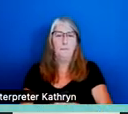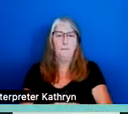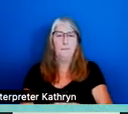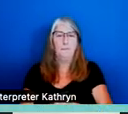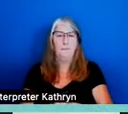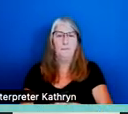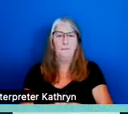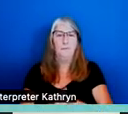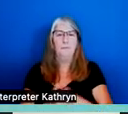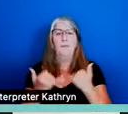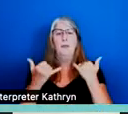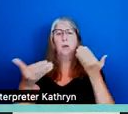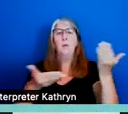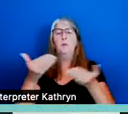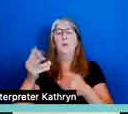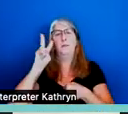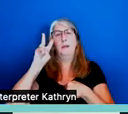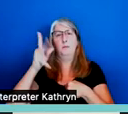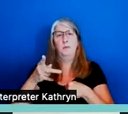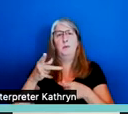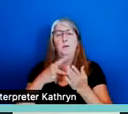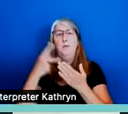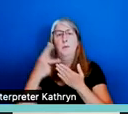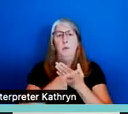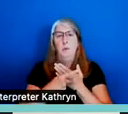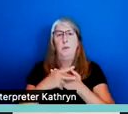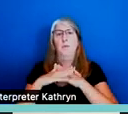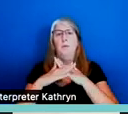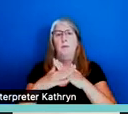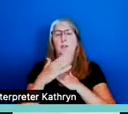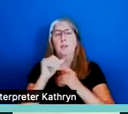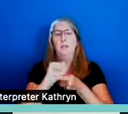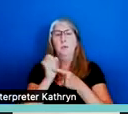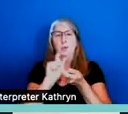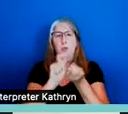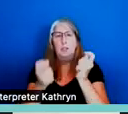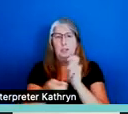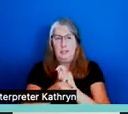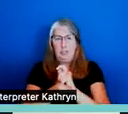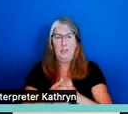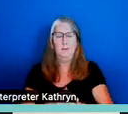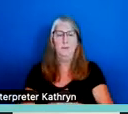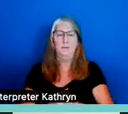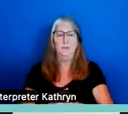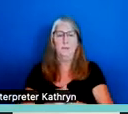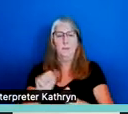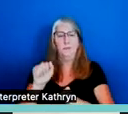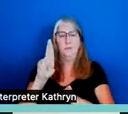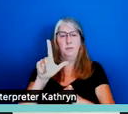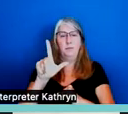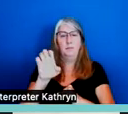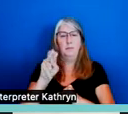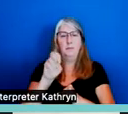Let's welcome our Vice President of Programs, Prevention, and Social Change, Arlene Basso, our very